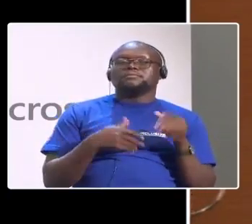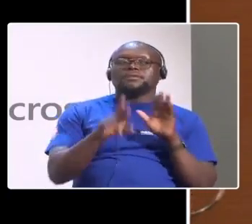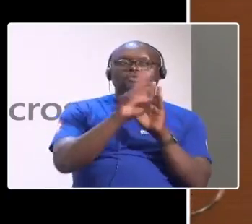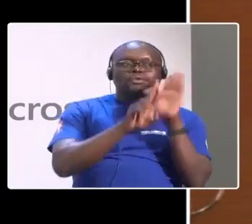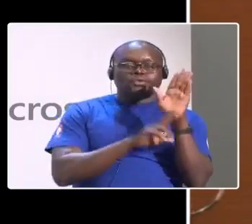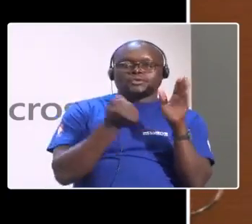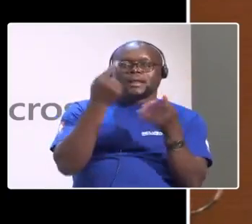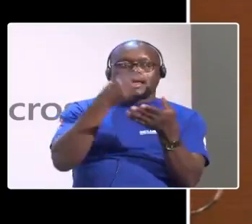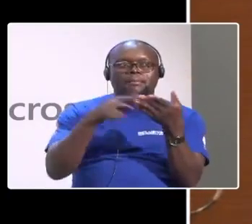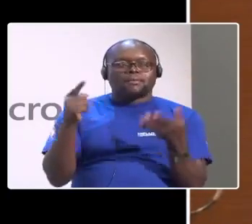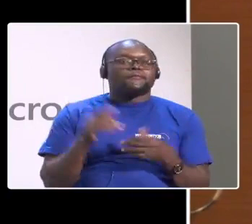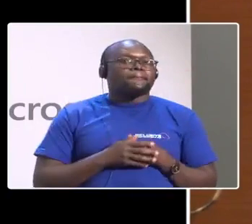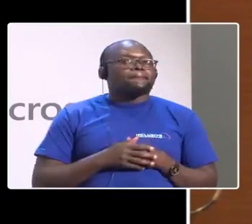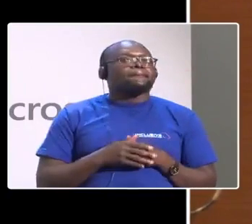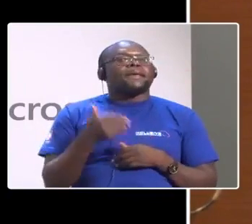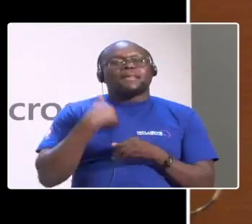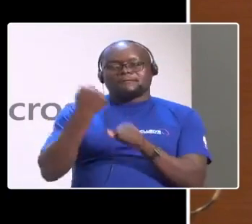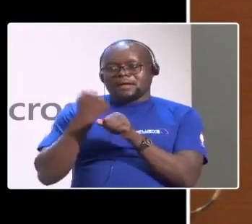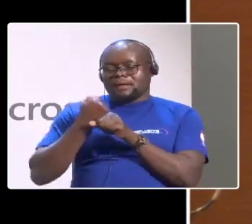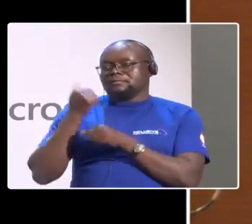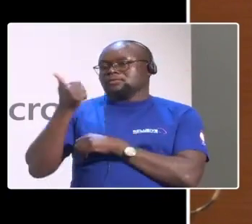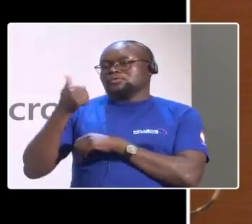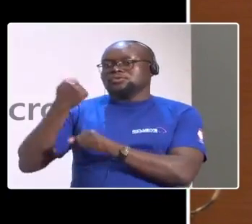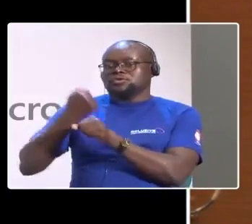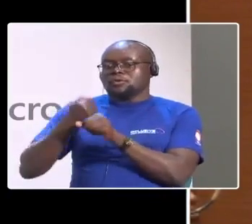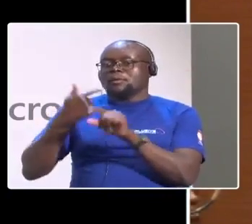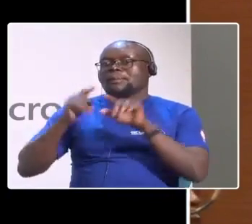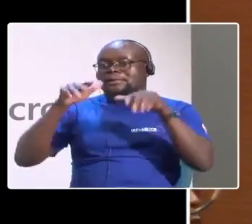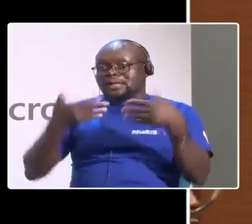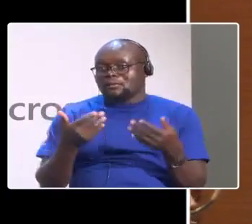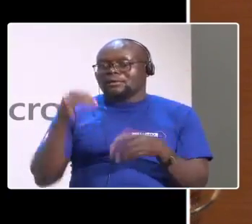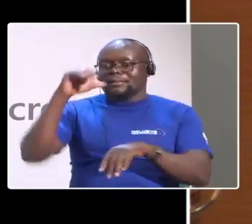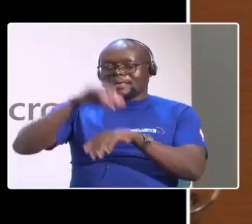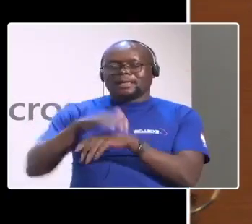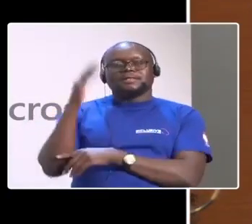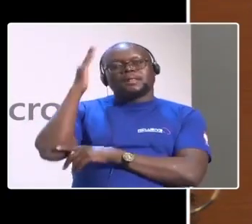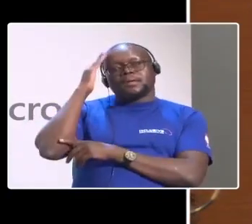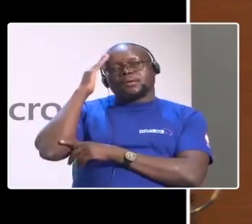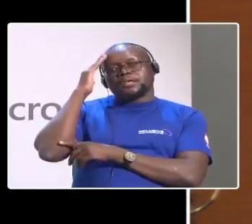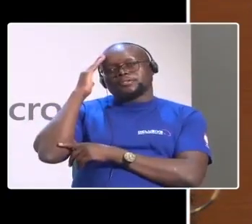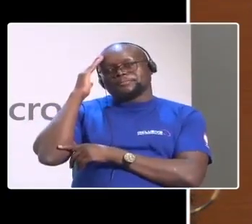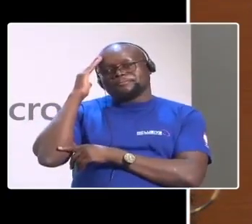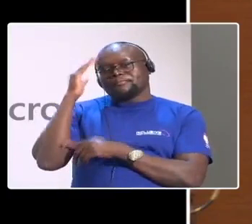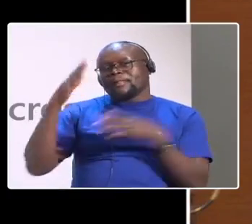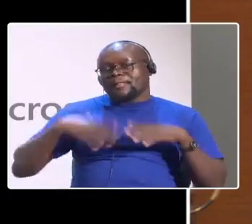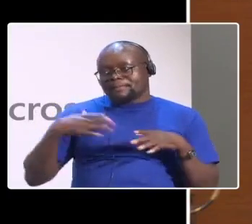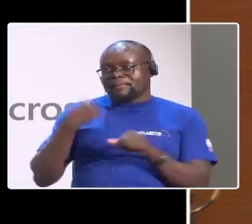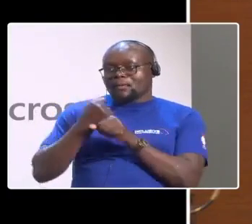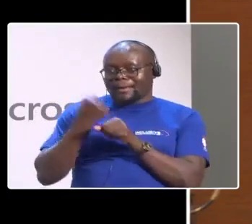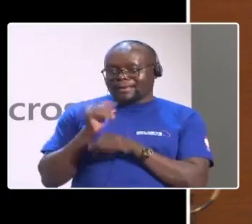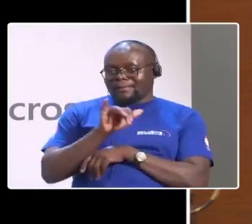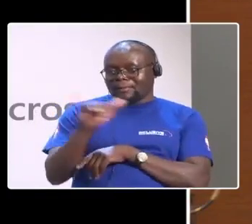can prove, okay, they have done a good job. But how they get the knowledge, the people that are working